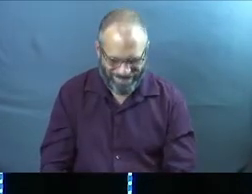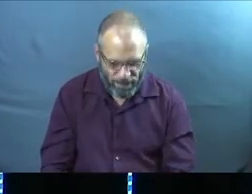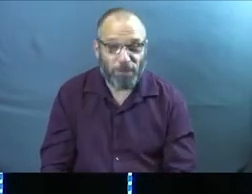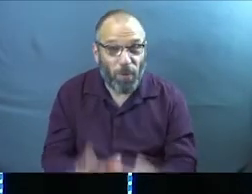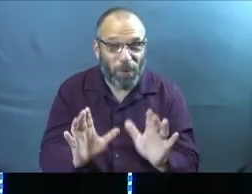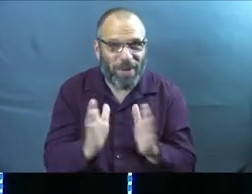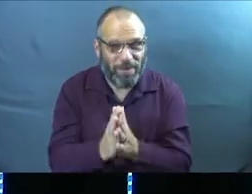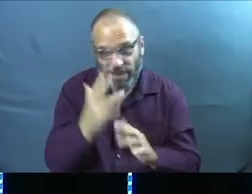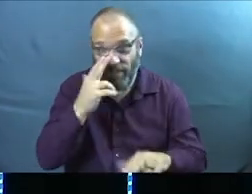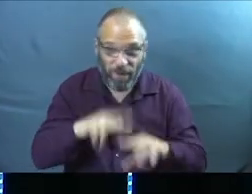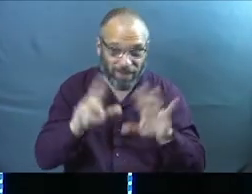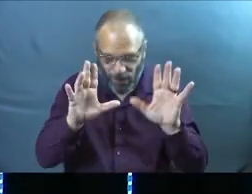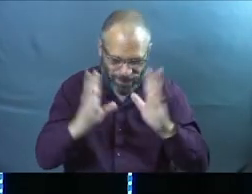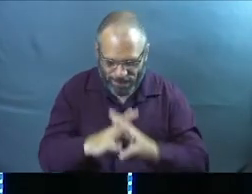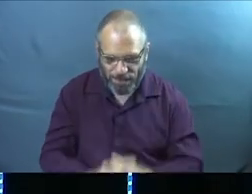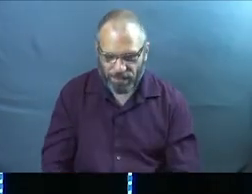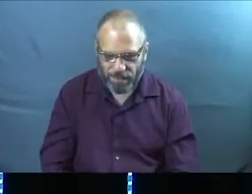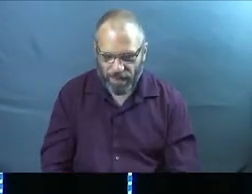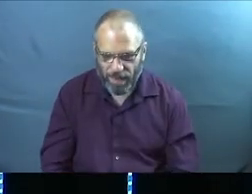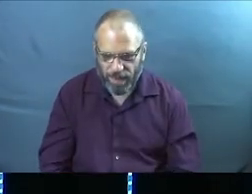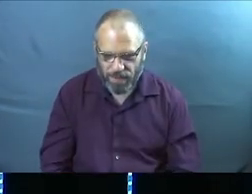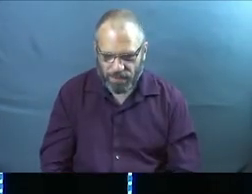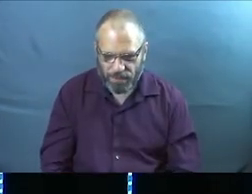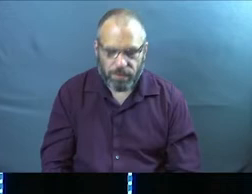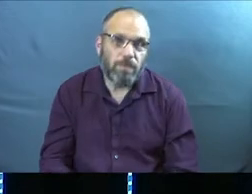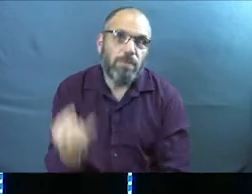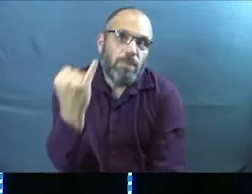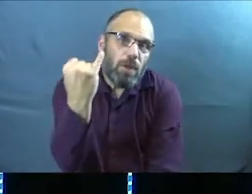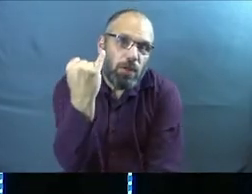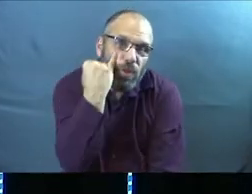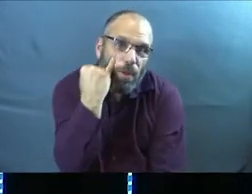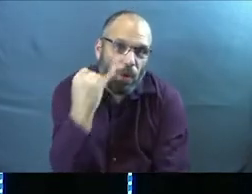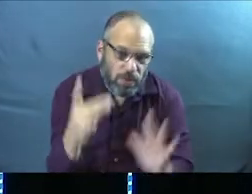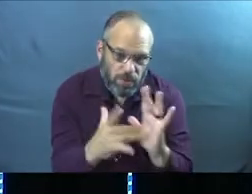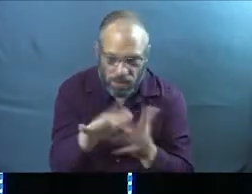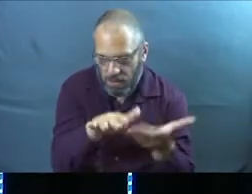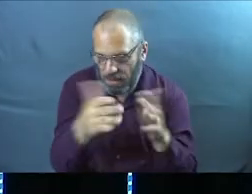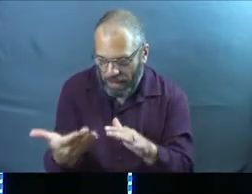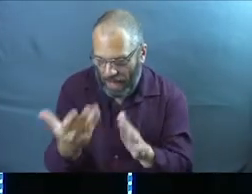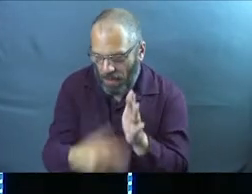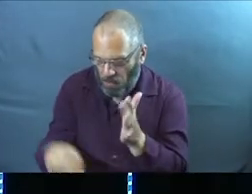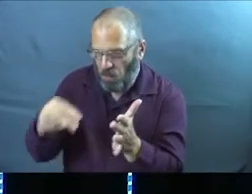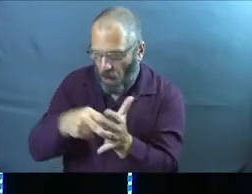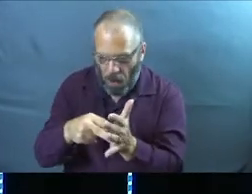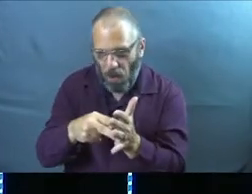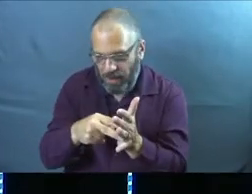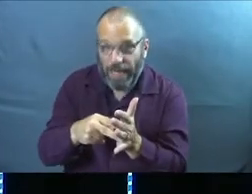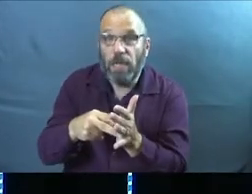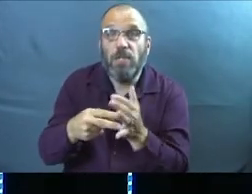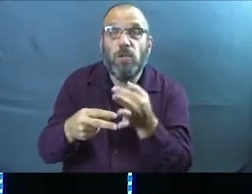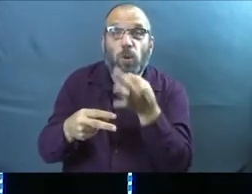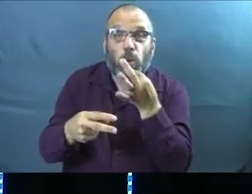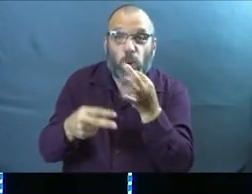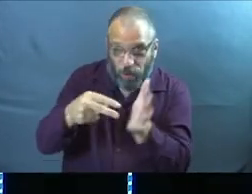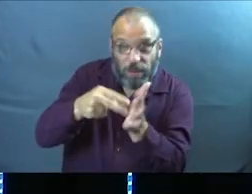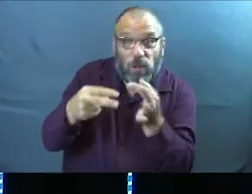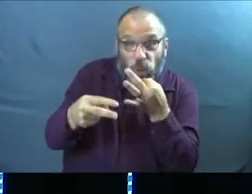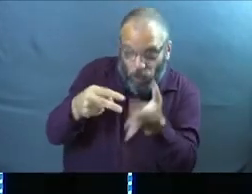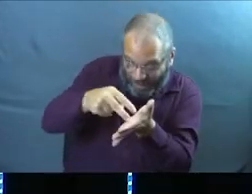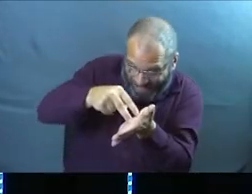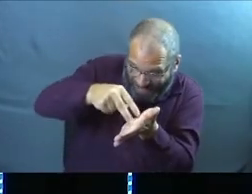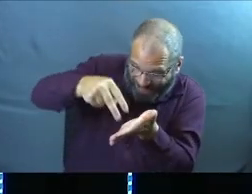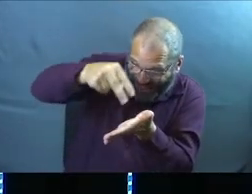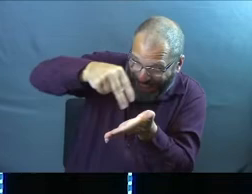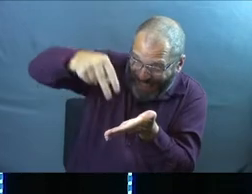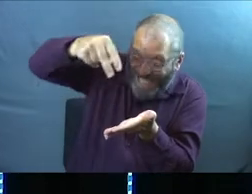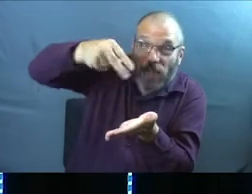Right? Like, this is fun. Like, what if Jesus died and he rose from the dead and he's about to get ascended into heaven.